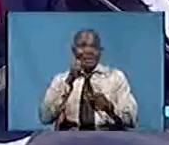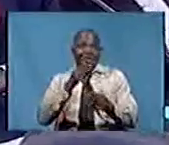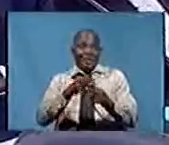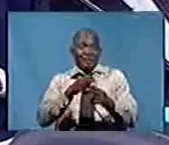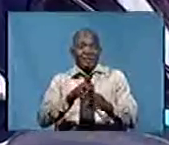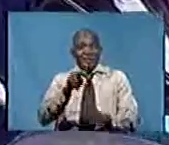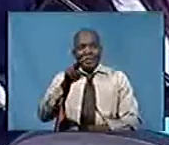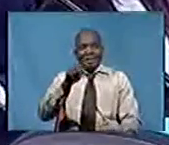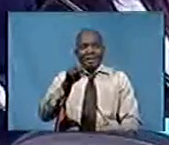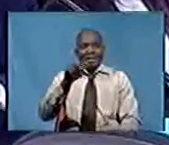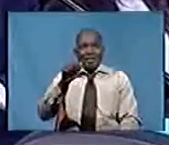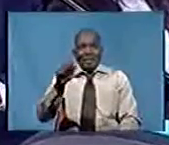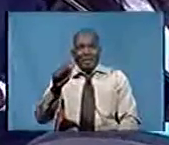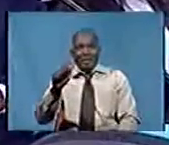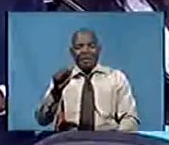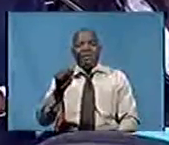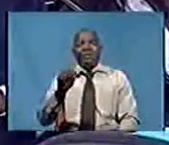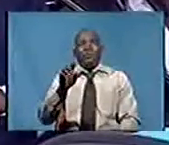Jama.